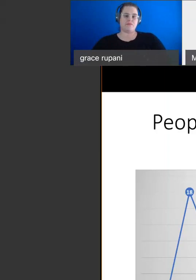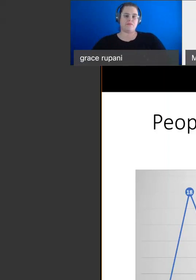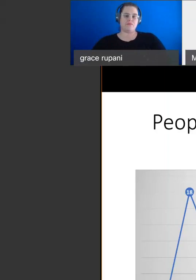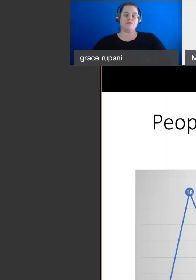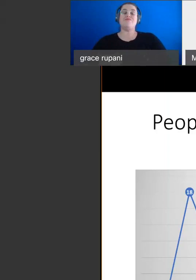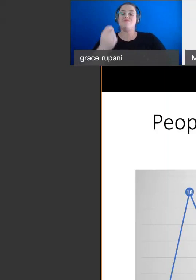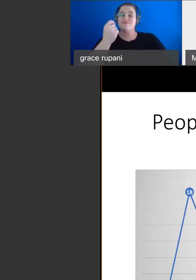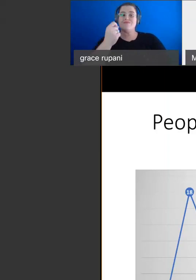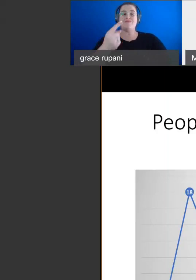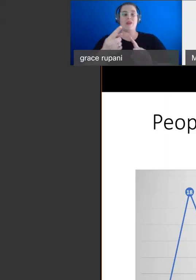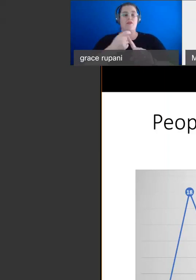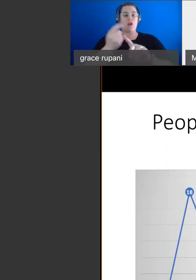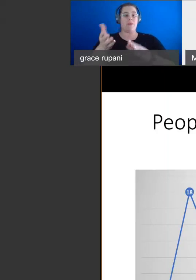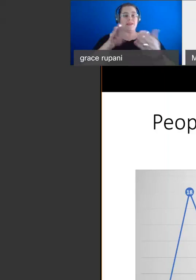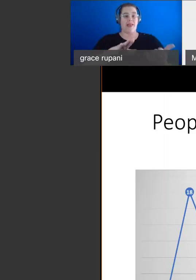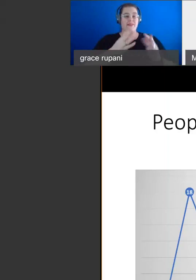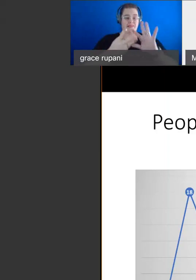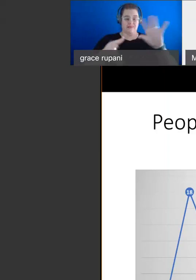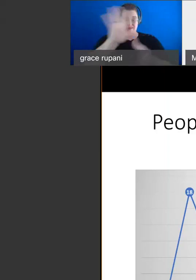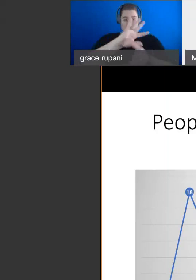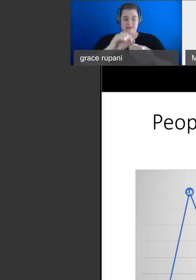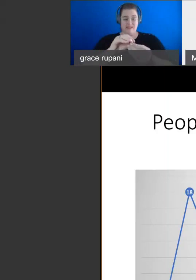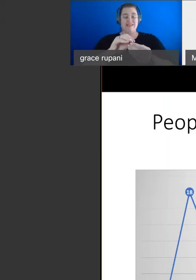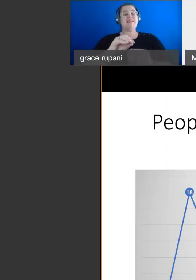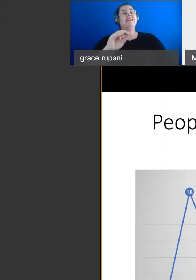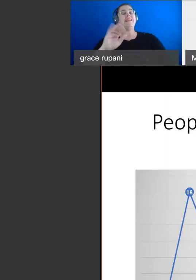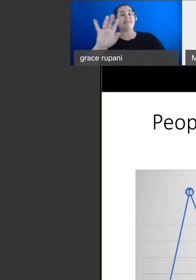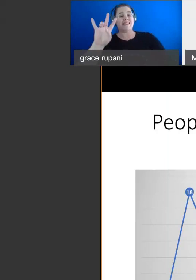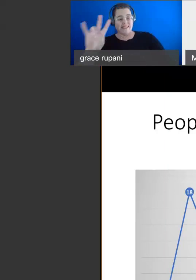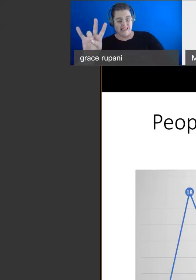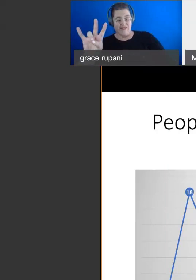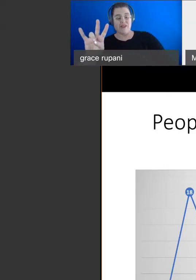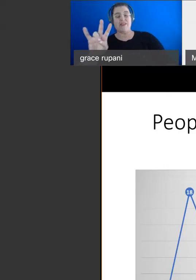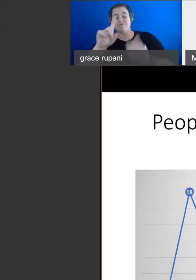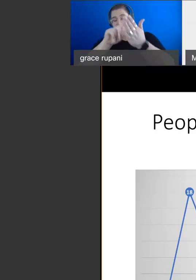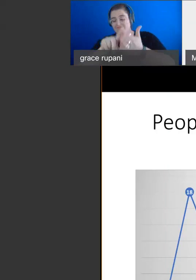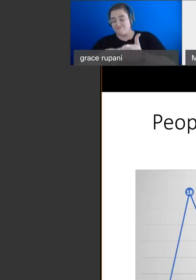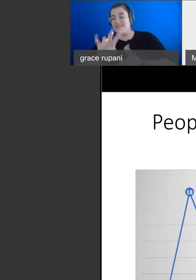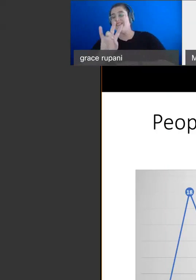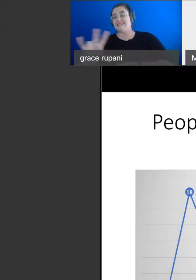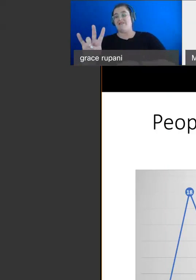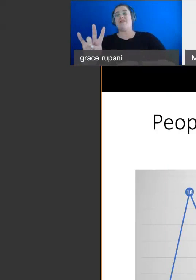COVID related, and another 10 where we're waiting on the final